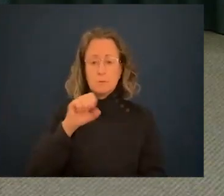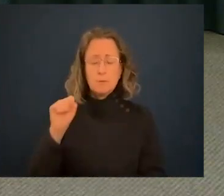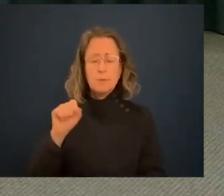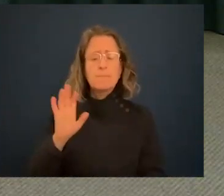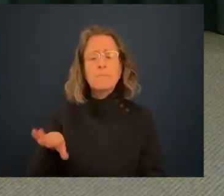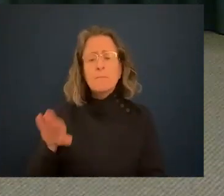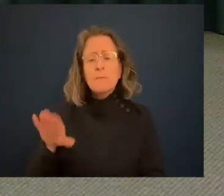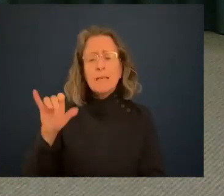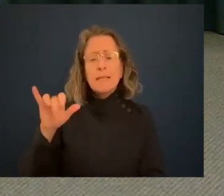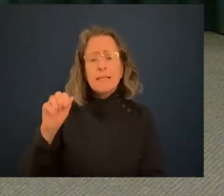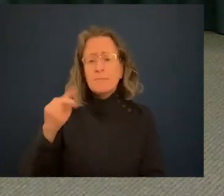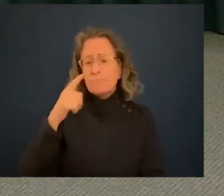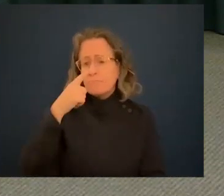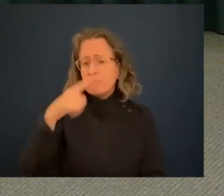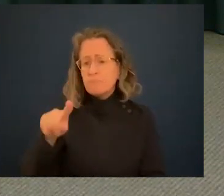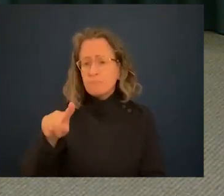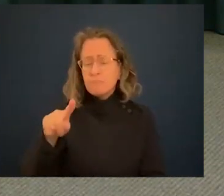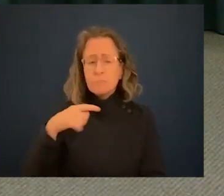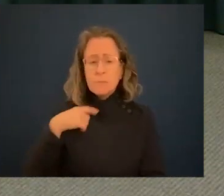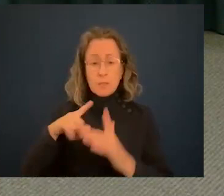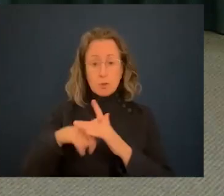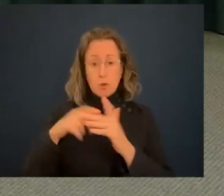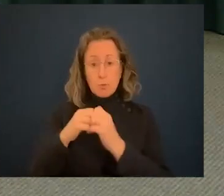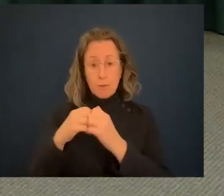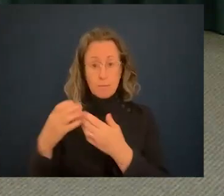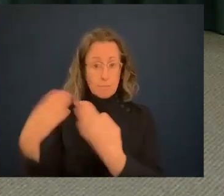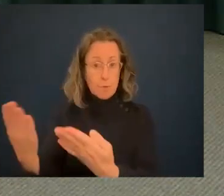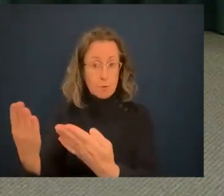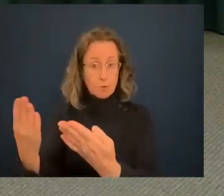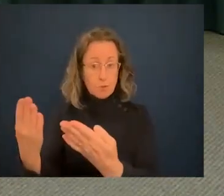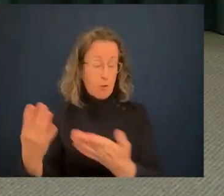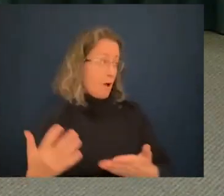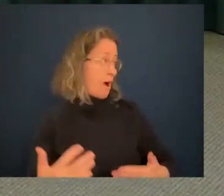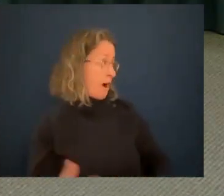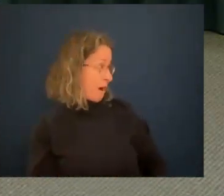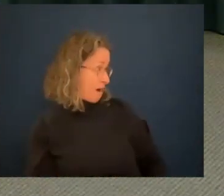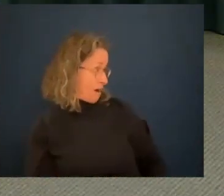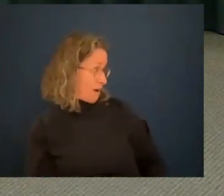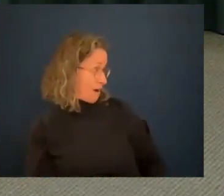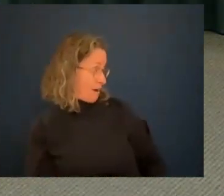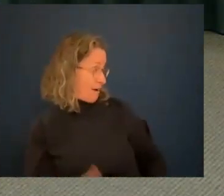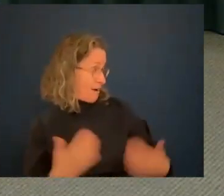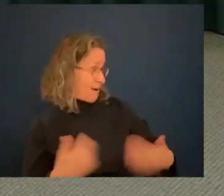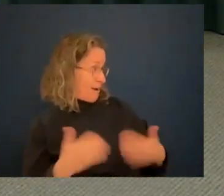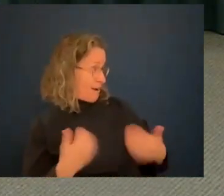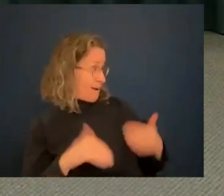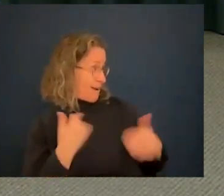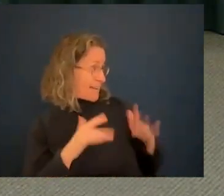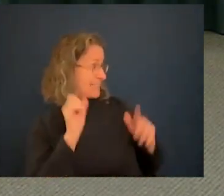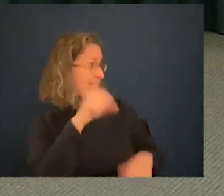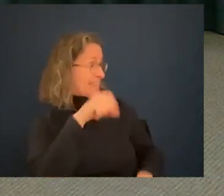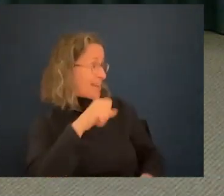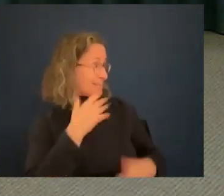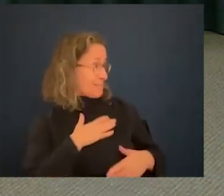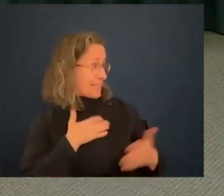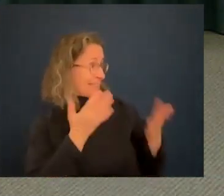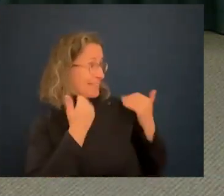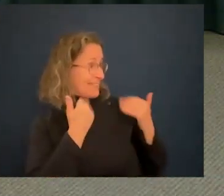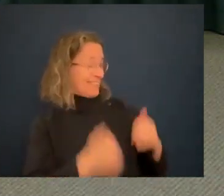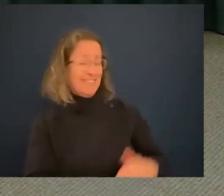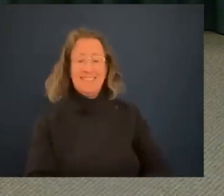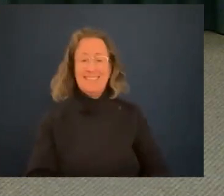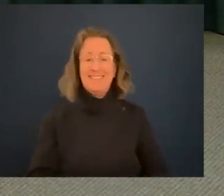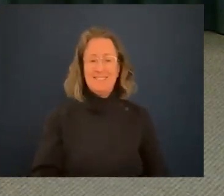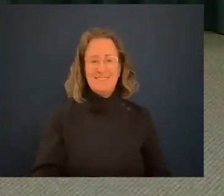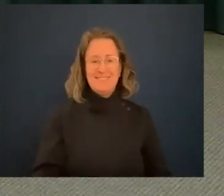would you mind if I started us off with a motion oh I I'm yeah you can absolutely see somebody like that